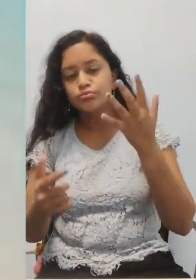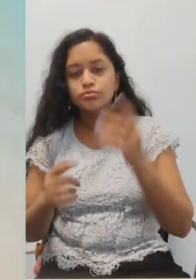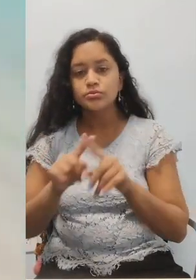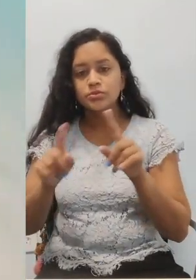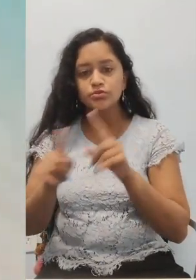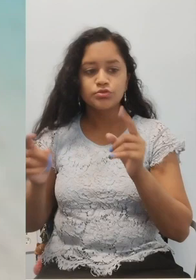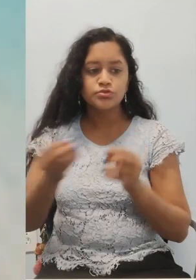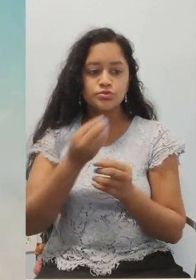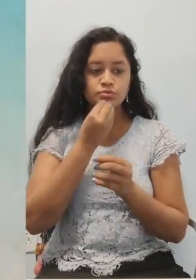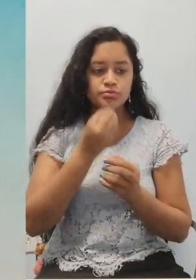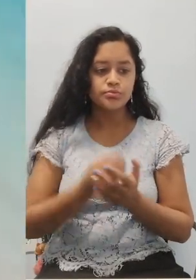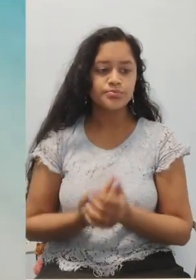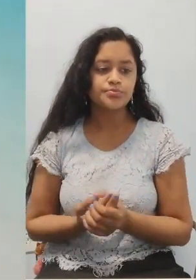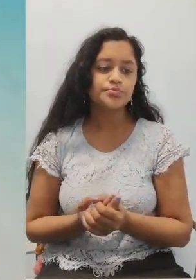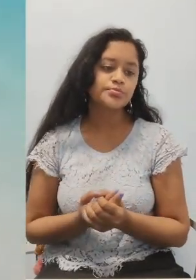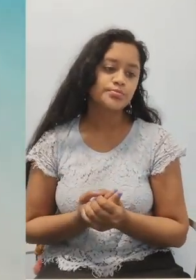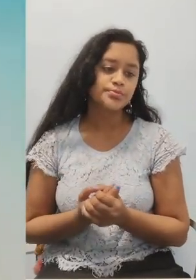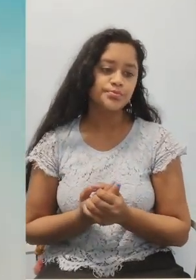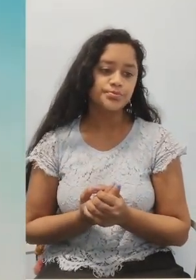stuff. Good.